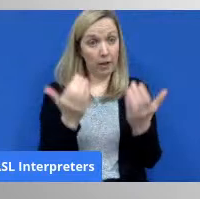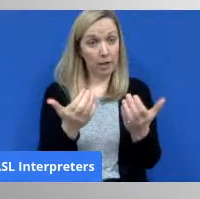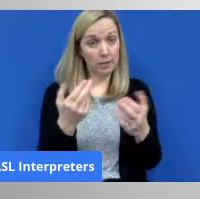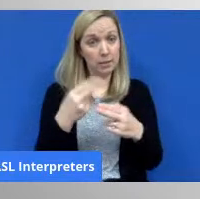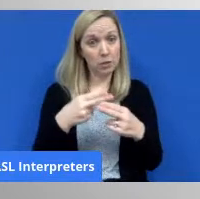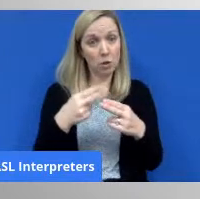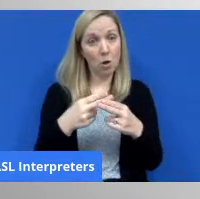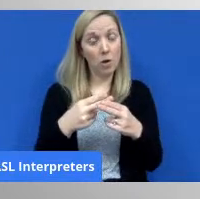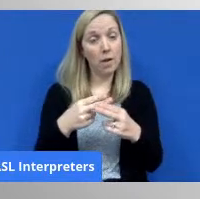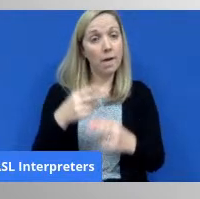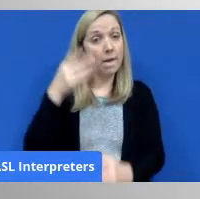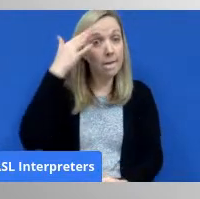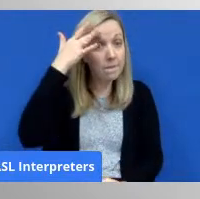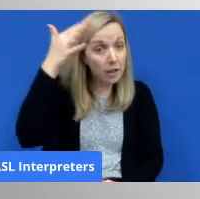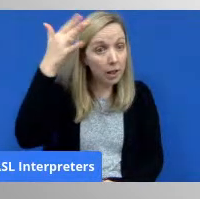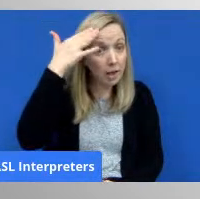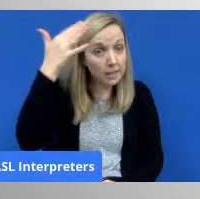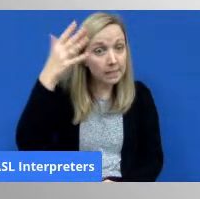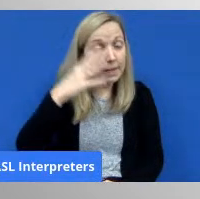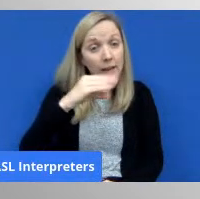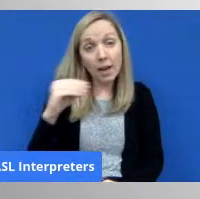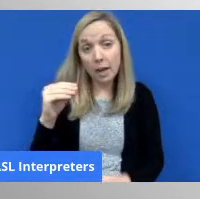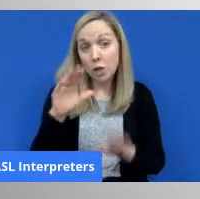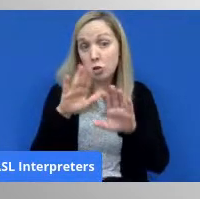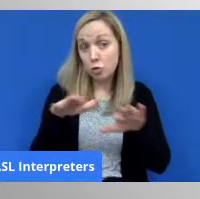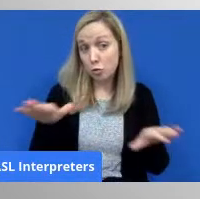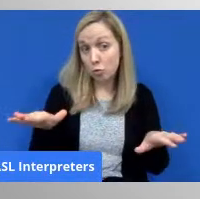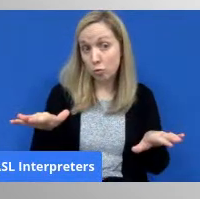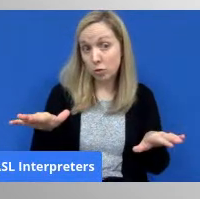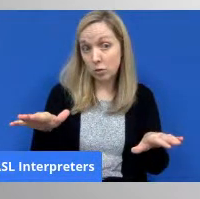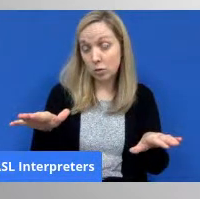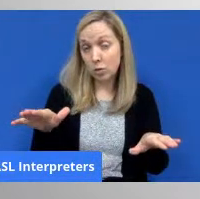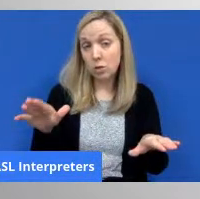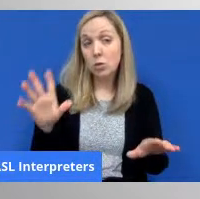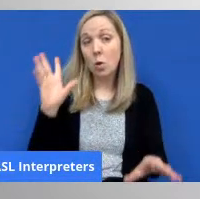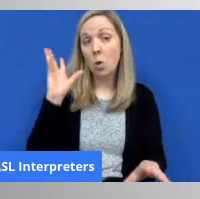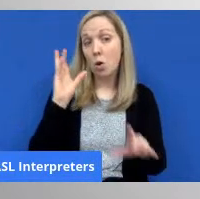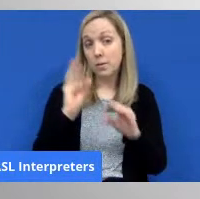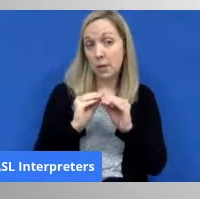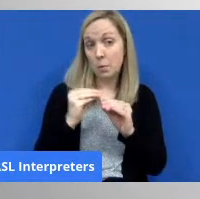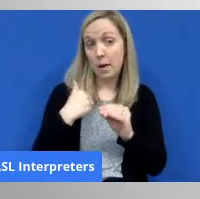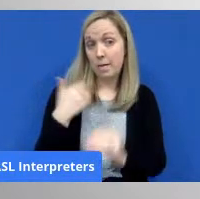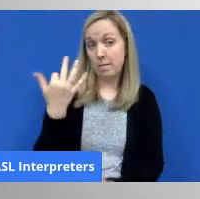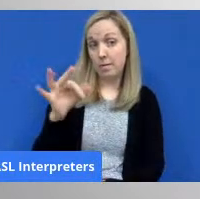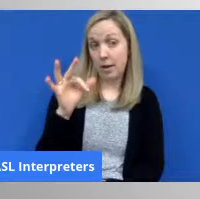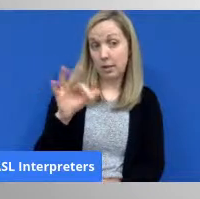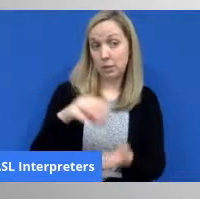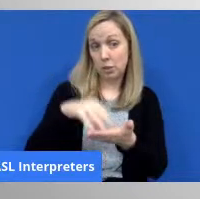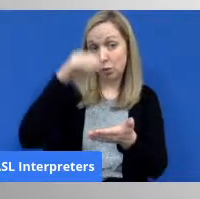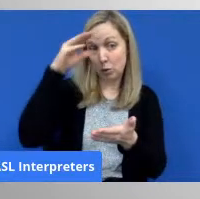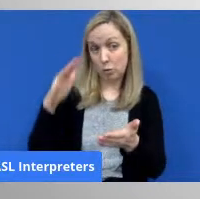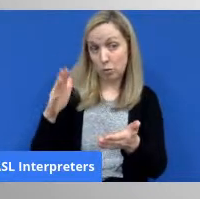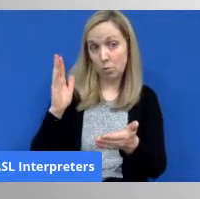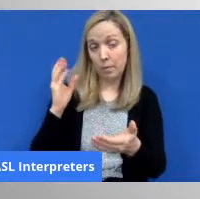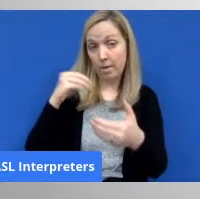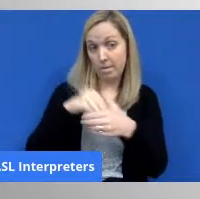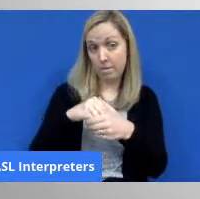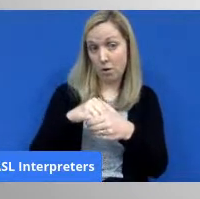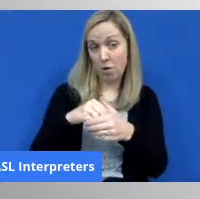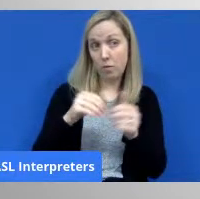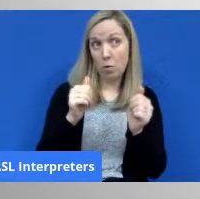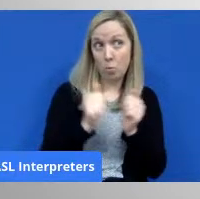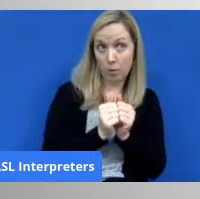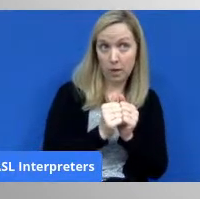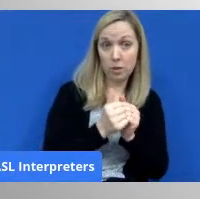and Children. And that we have 19 students who will also be spending their time not only with Grow It Know It,